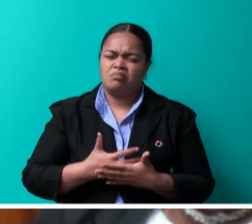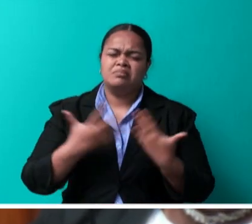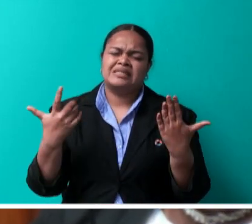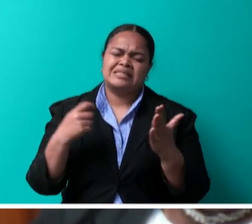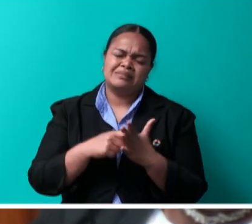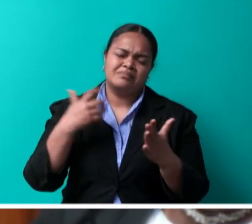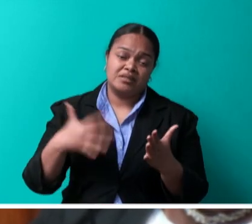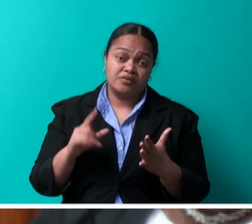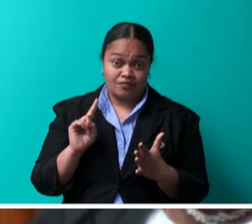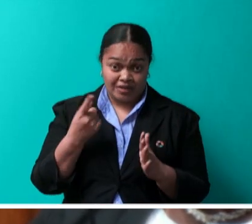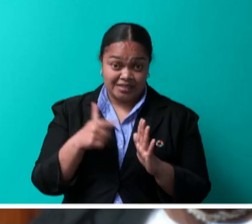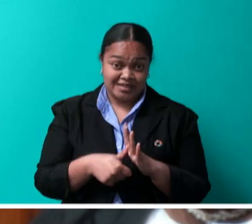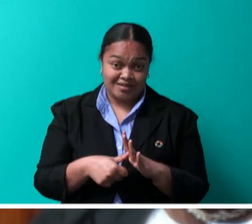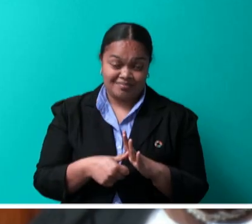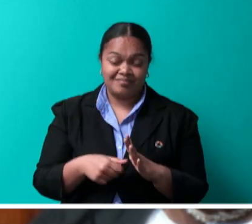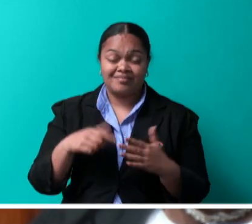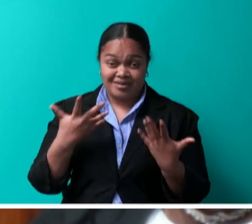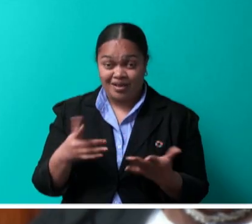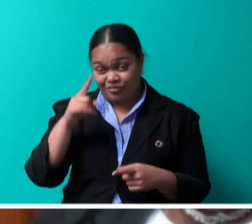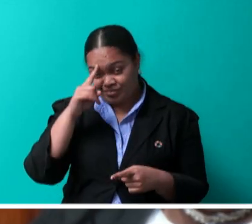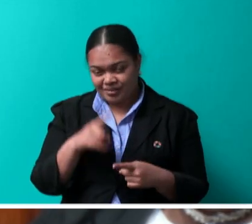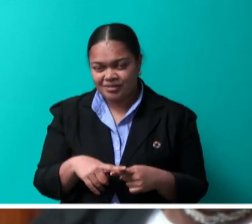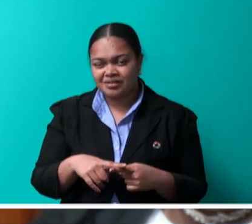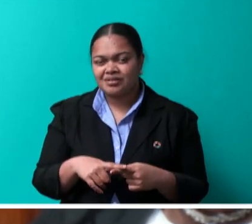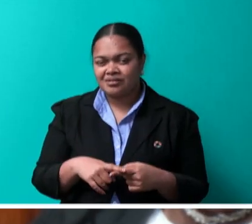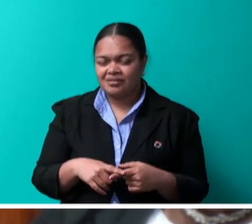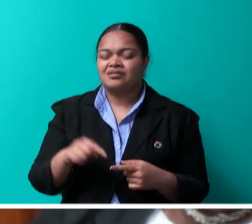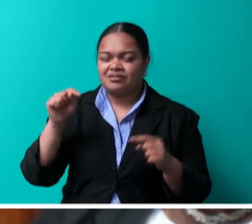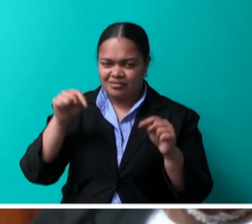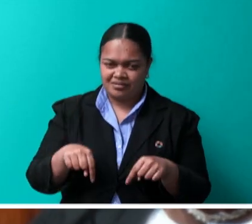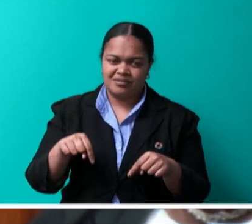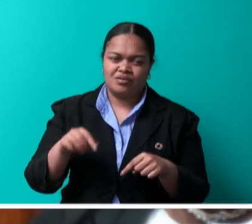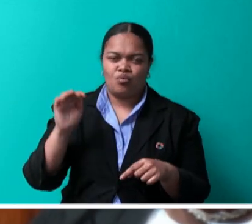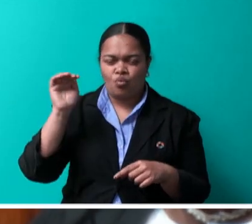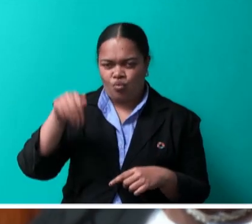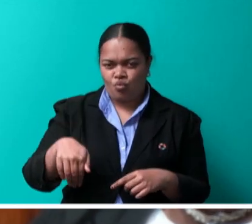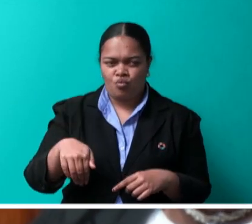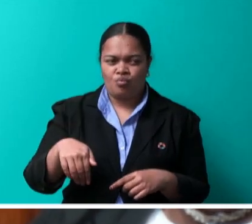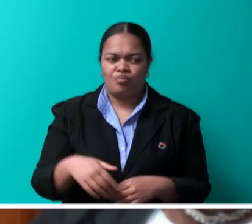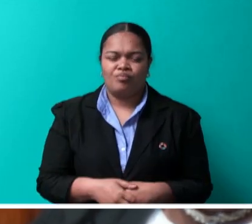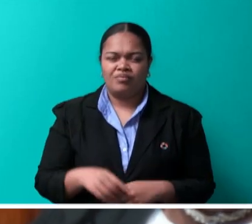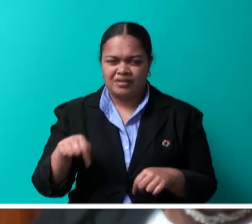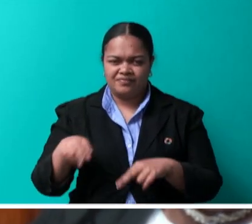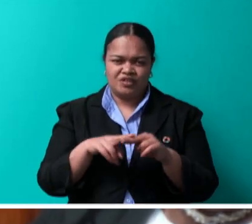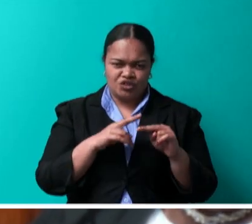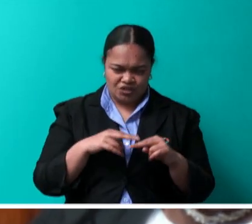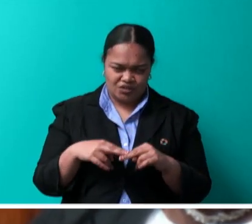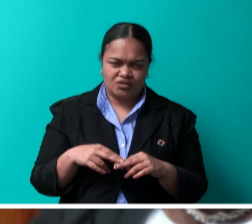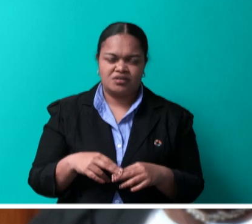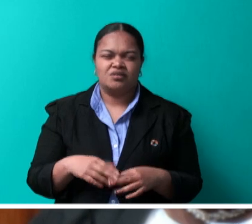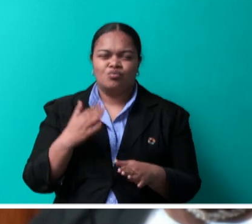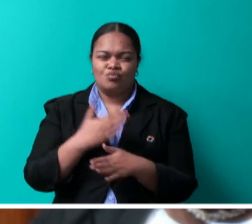first time, many patients will now receive treatment close to home, and the initial phase of the